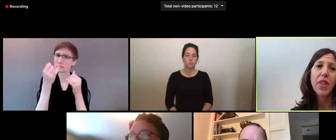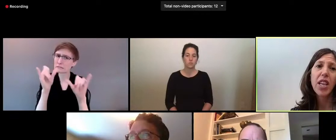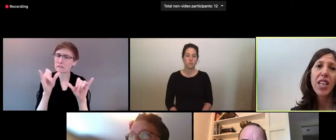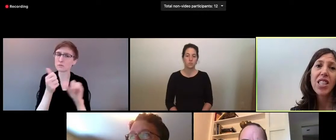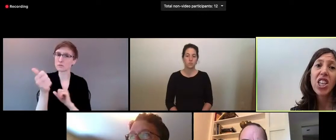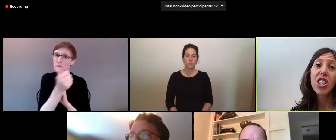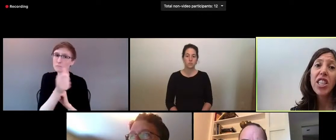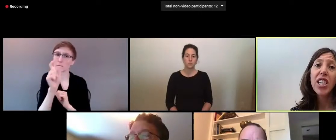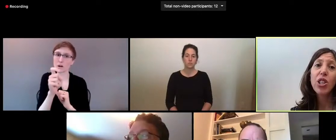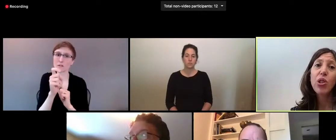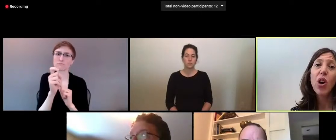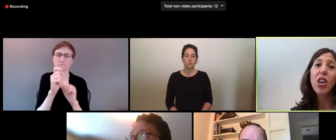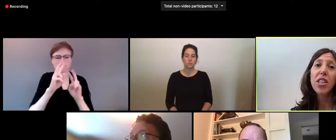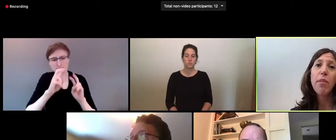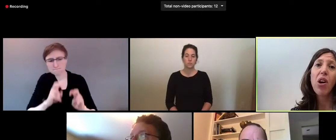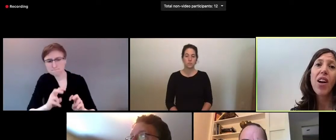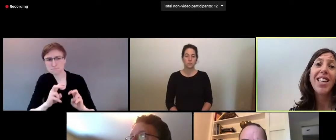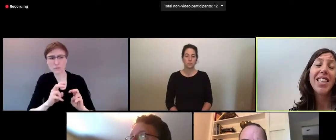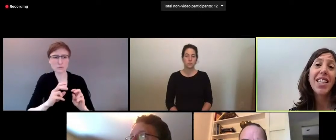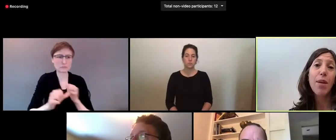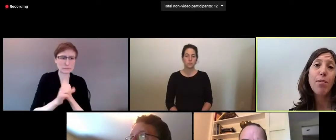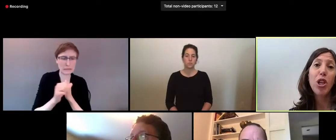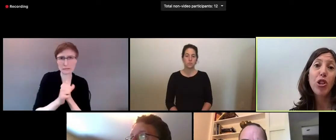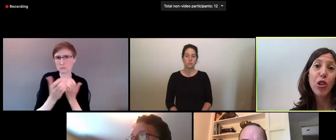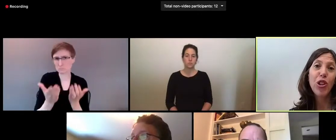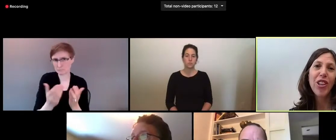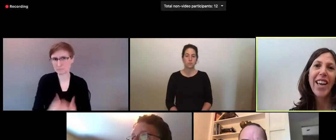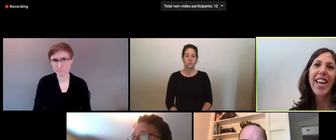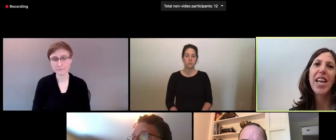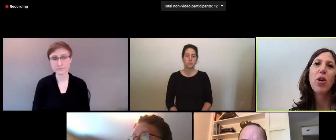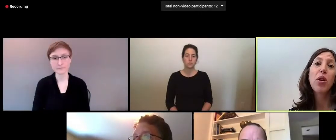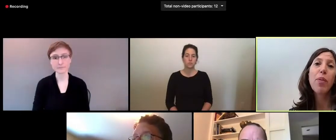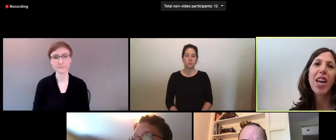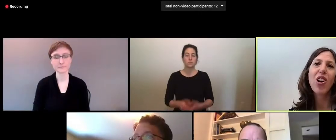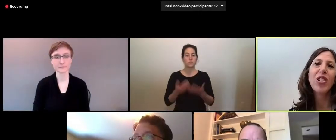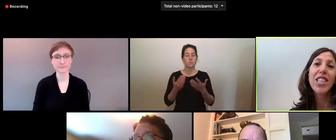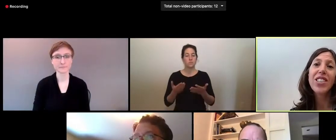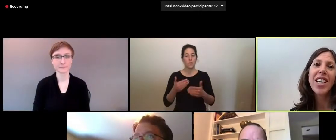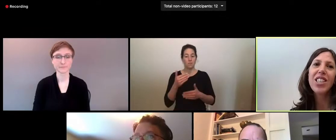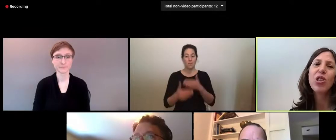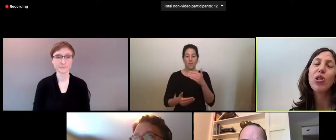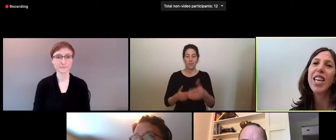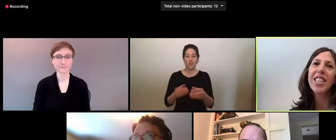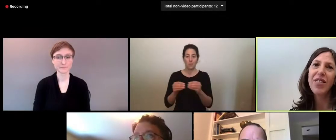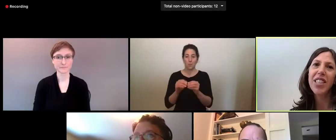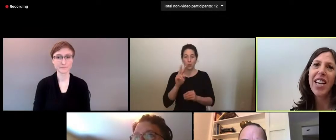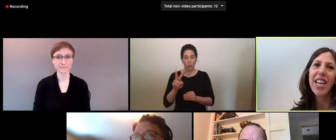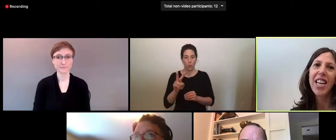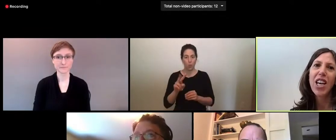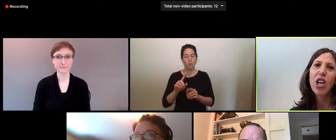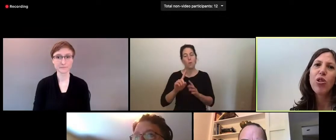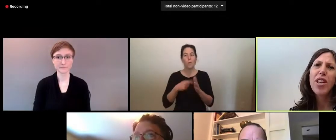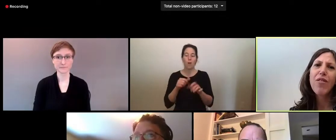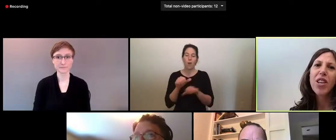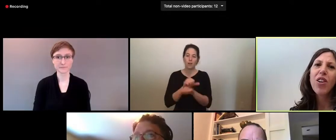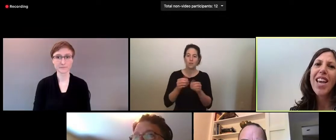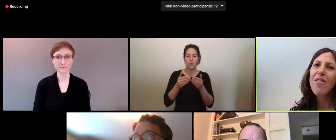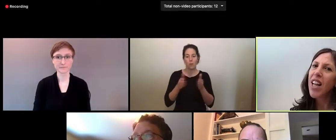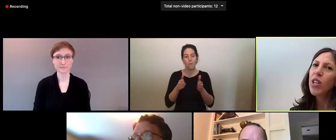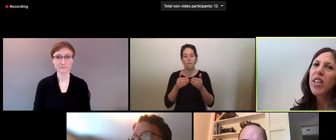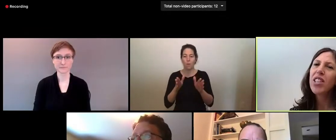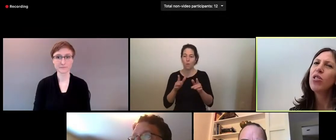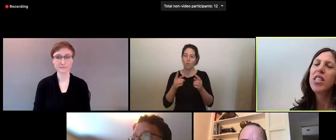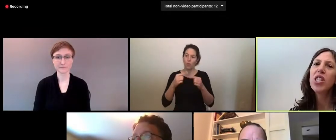key. Tandis que nous entamons à l'étape 2 et reprenons certaines de nos activités, nous